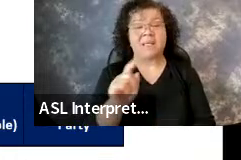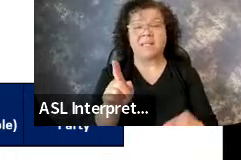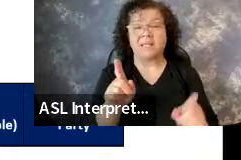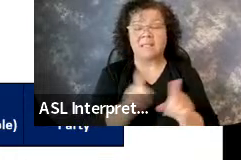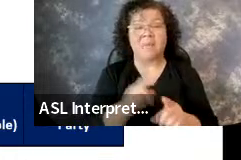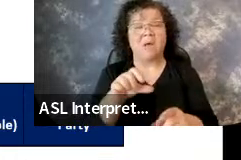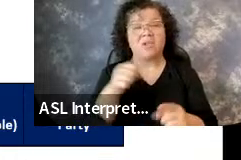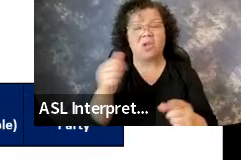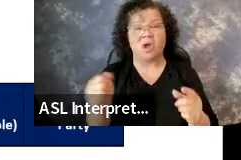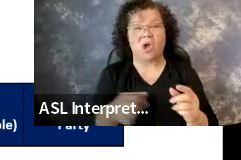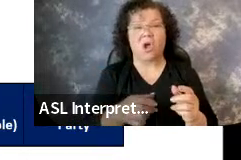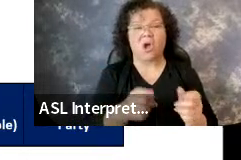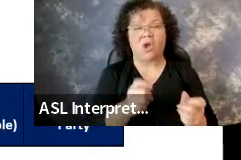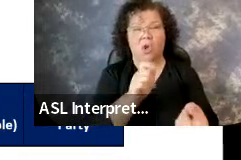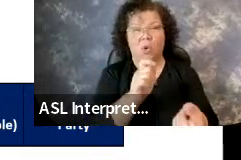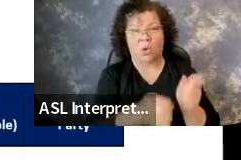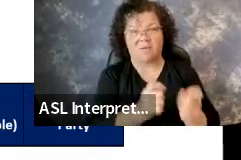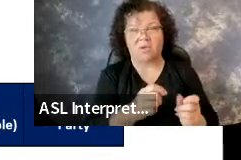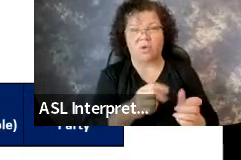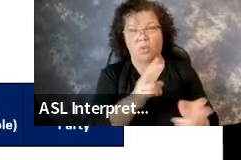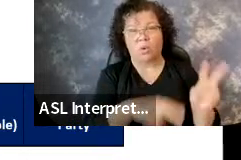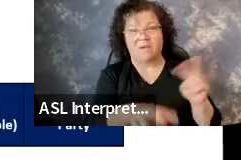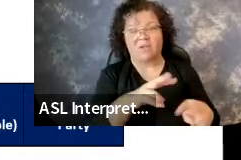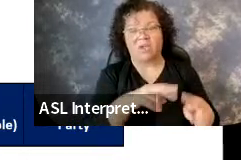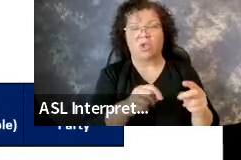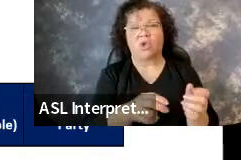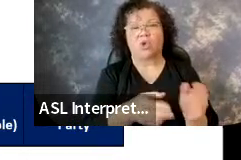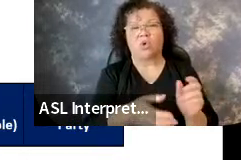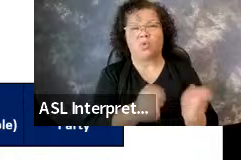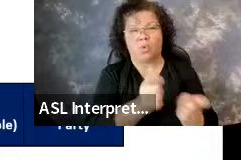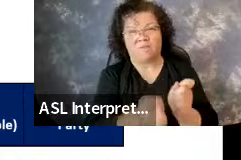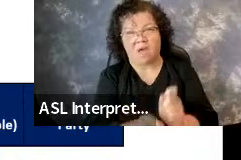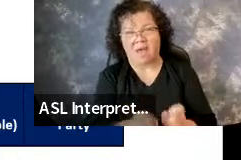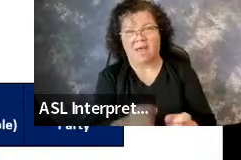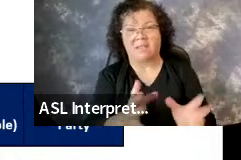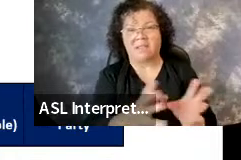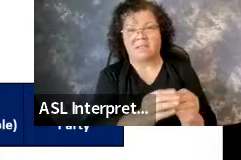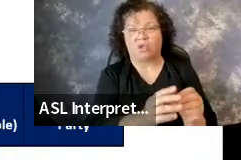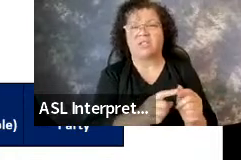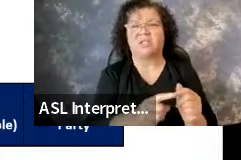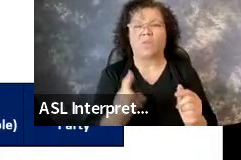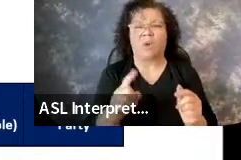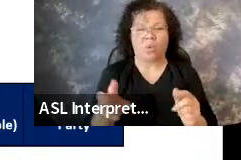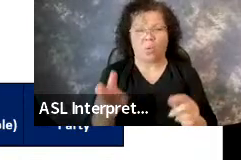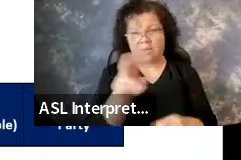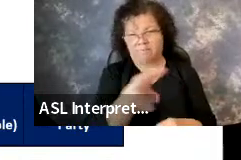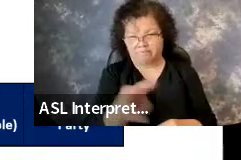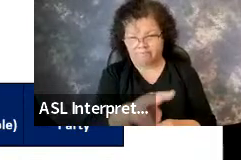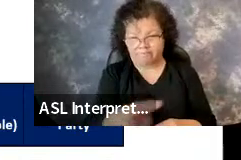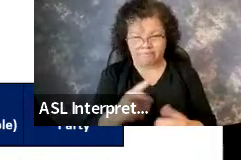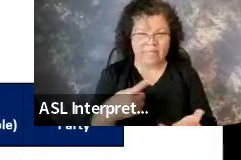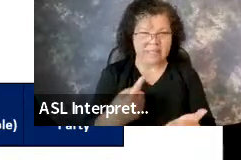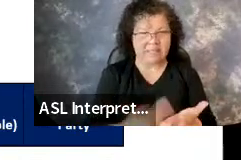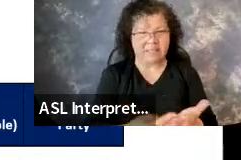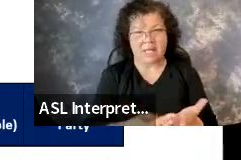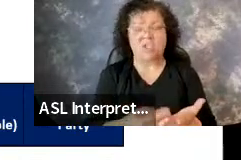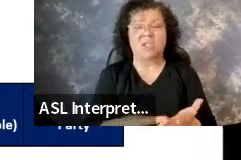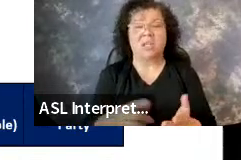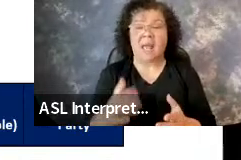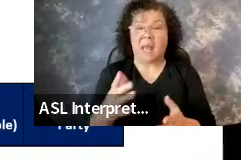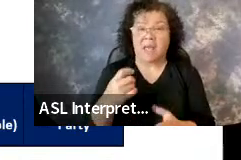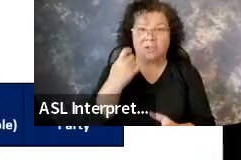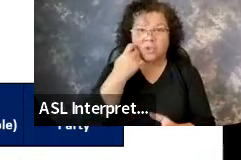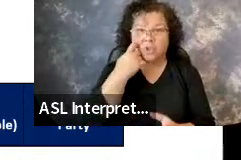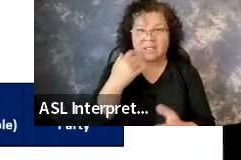refine sessions. We're going to go through each one, open it up for discussion. And I think having just gone through this decision-making exercise, I think that's